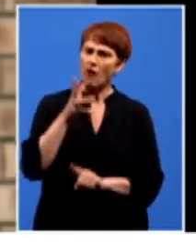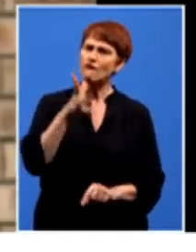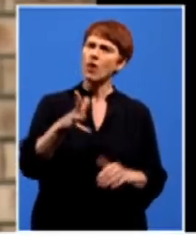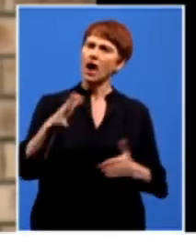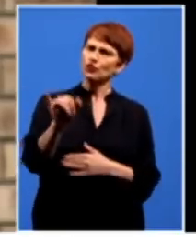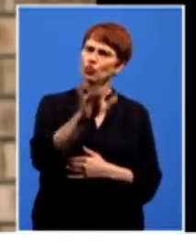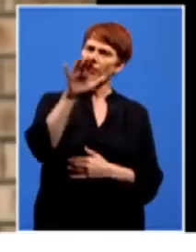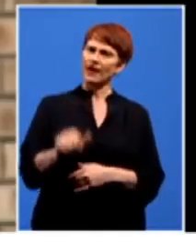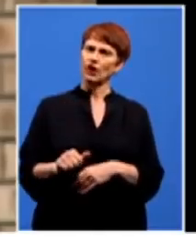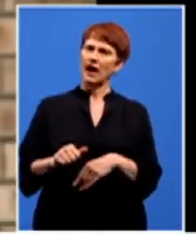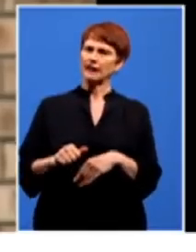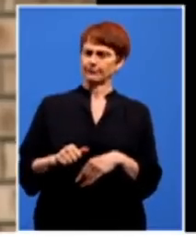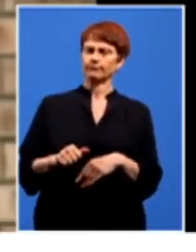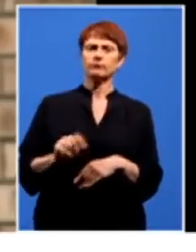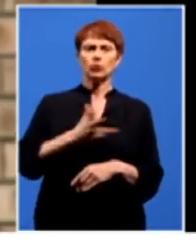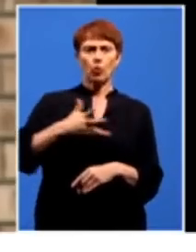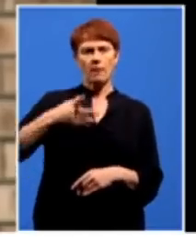Africa.